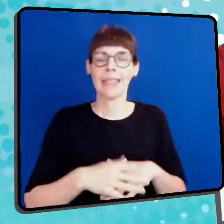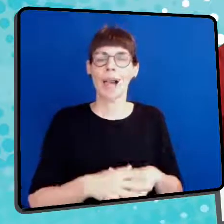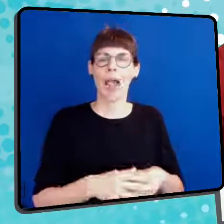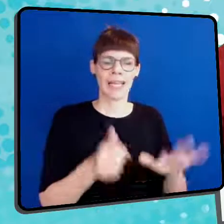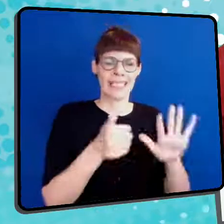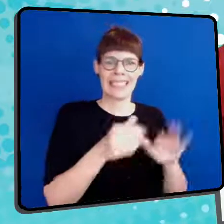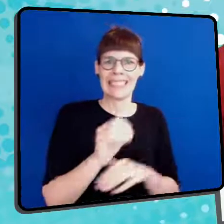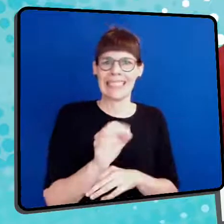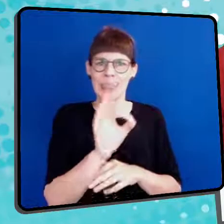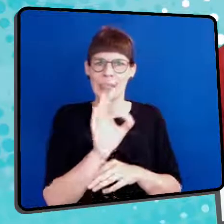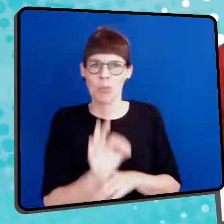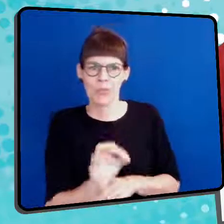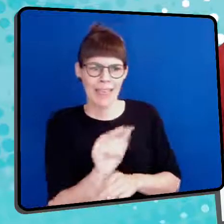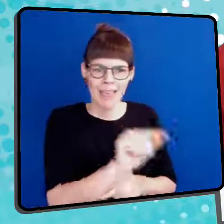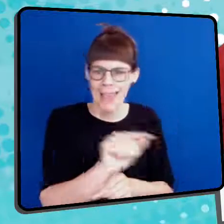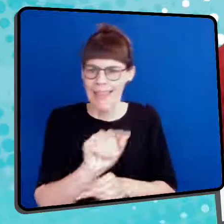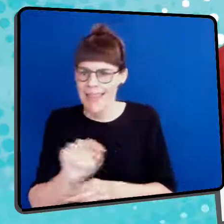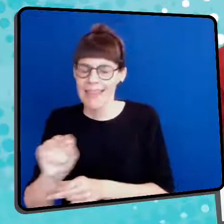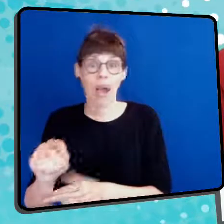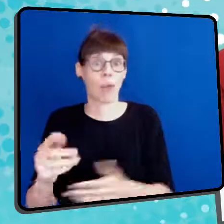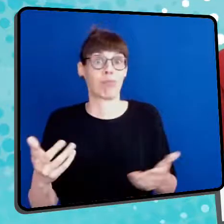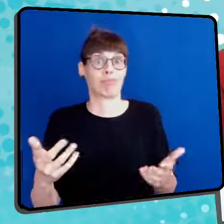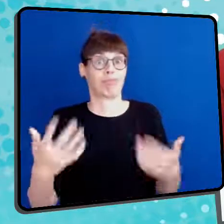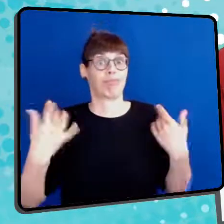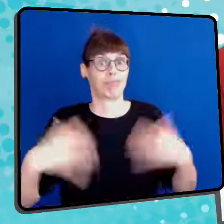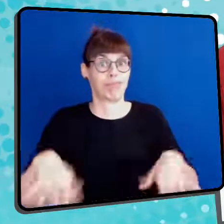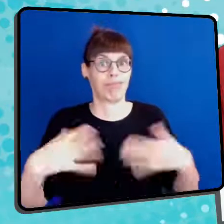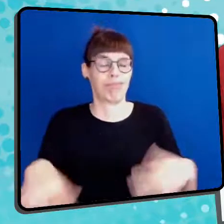with GitHub Actions. So that was really cool.